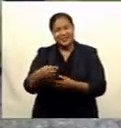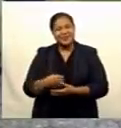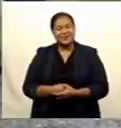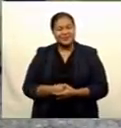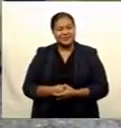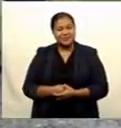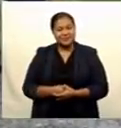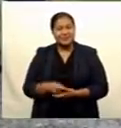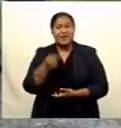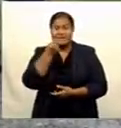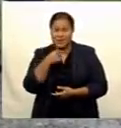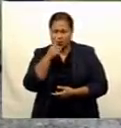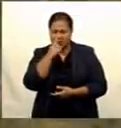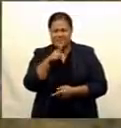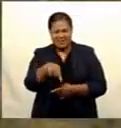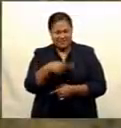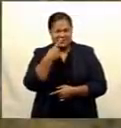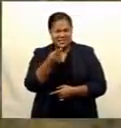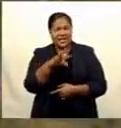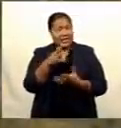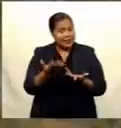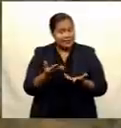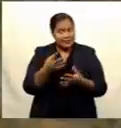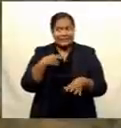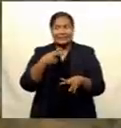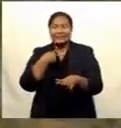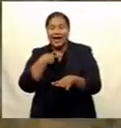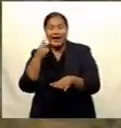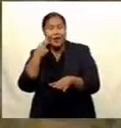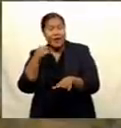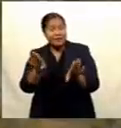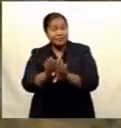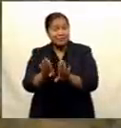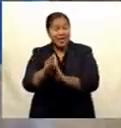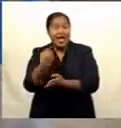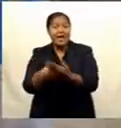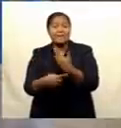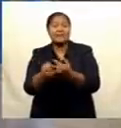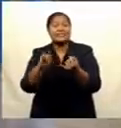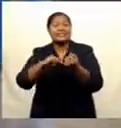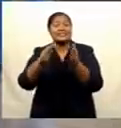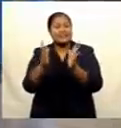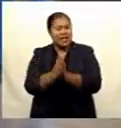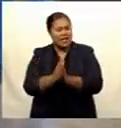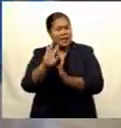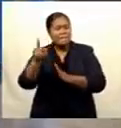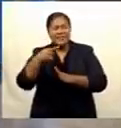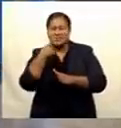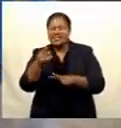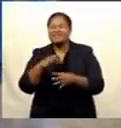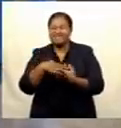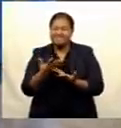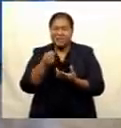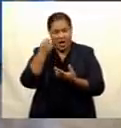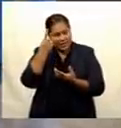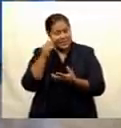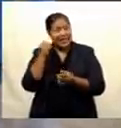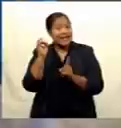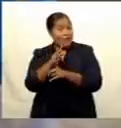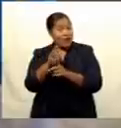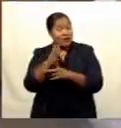A few residents also say they were caught off guard when the lockdown happened on Sunday. However, they also say they understand the importance of